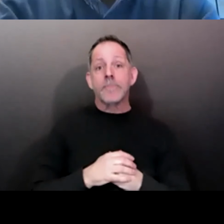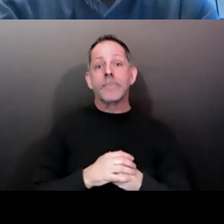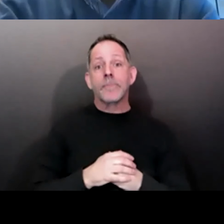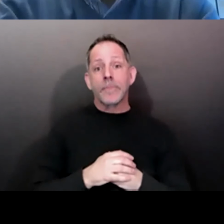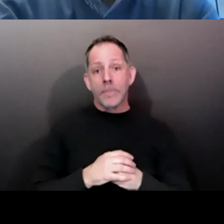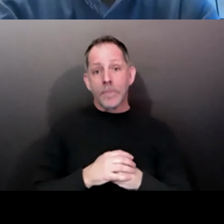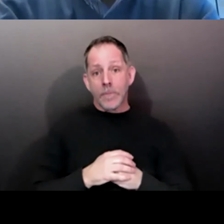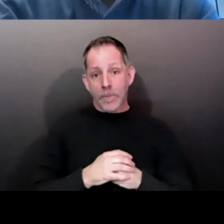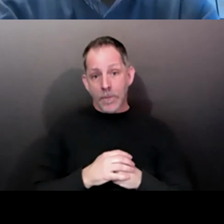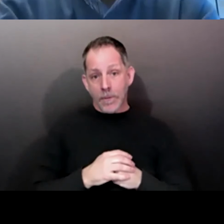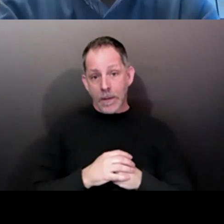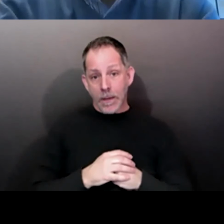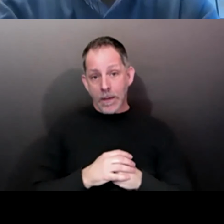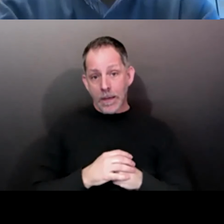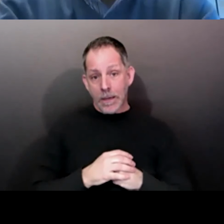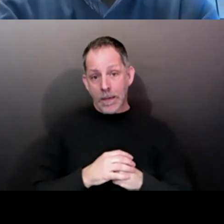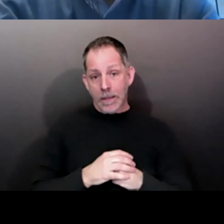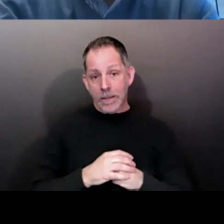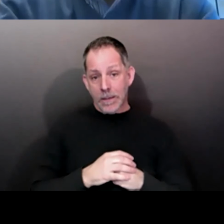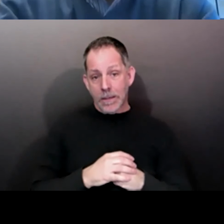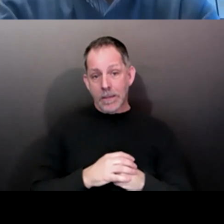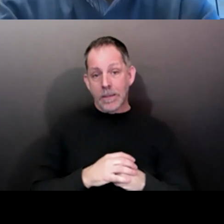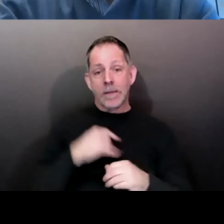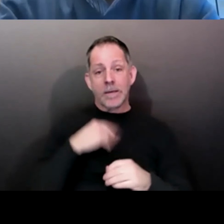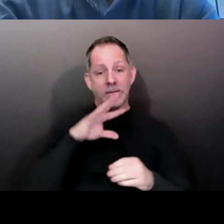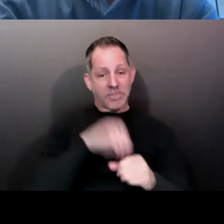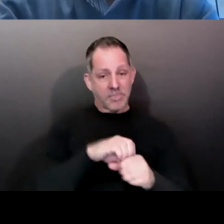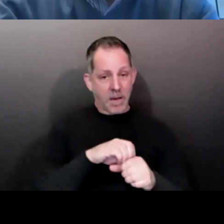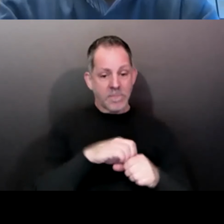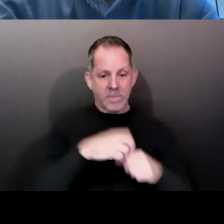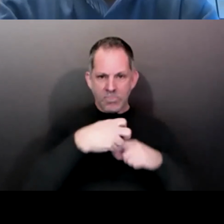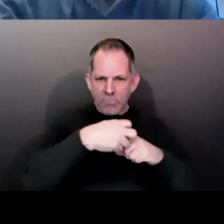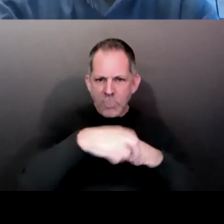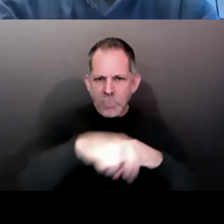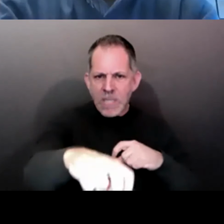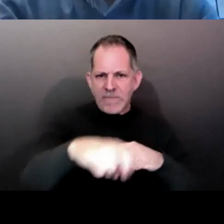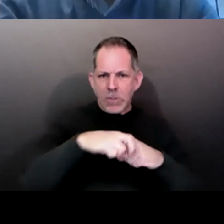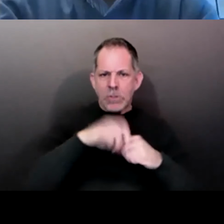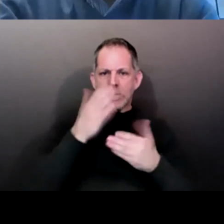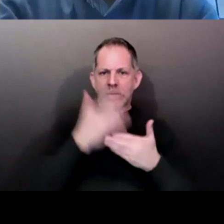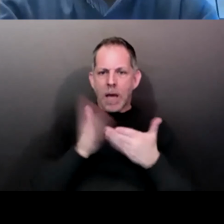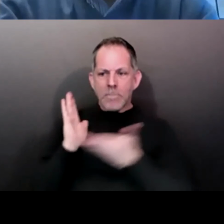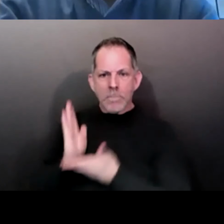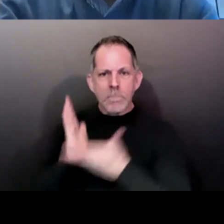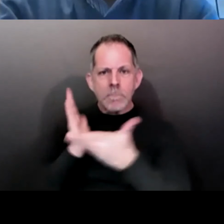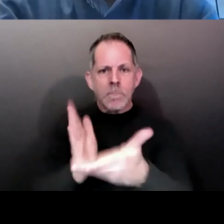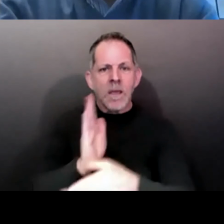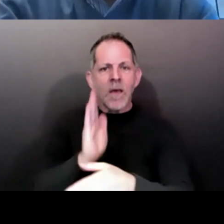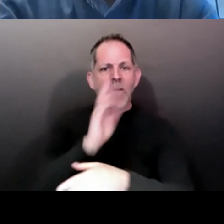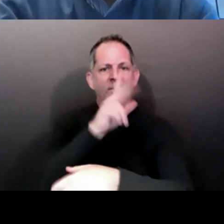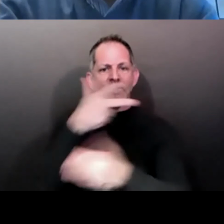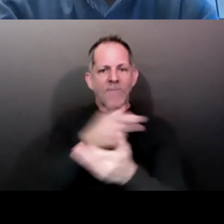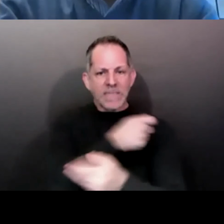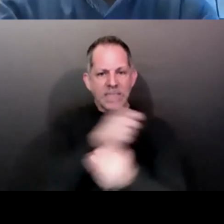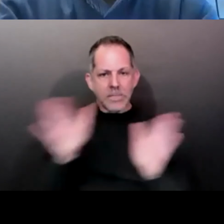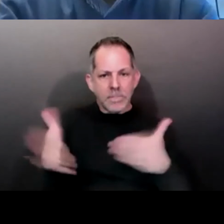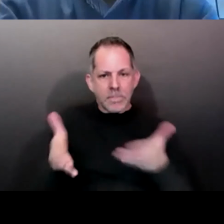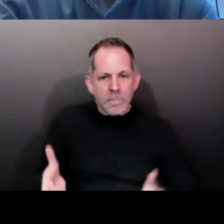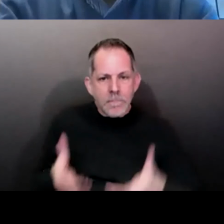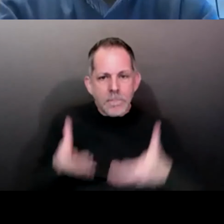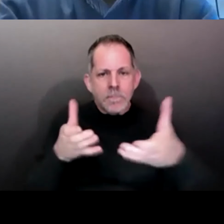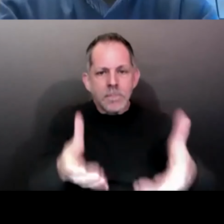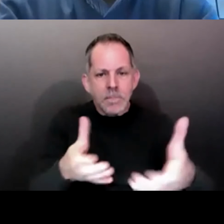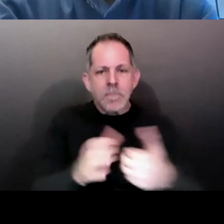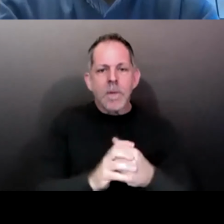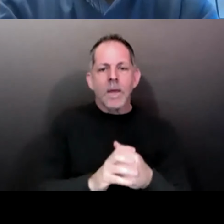vaccine in support of those activities, we provide a little bit more direct role there, making sure that